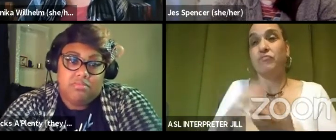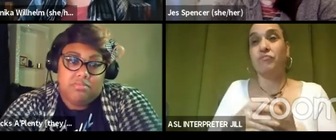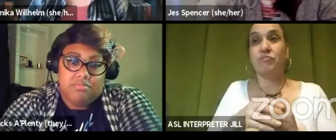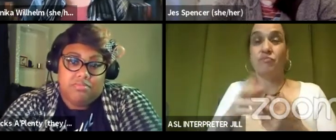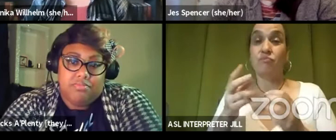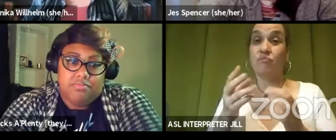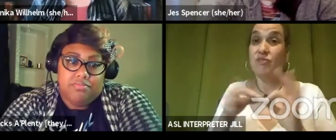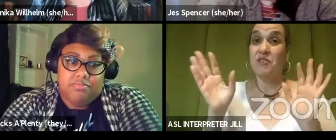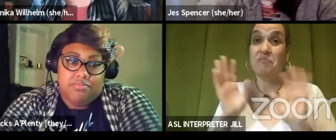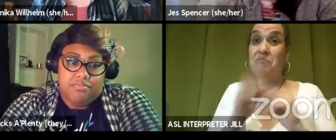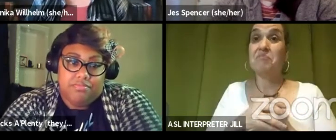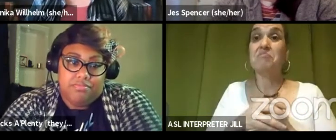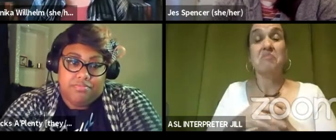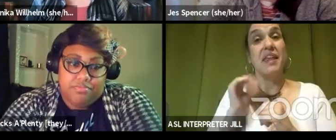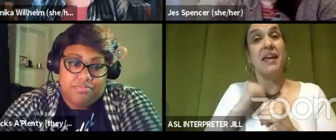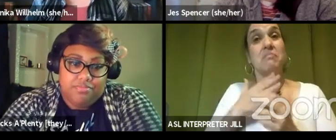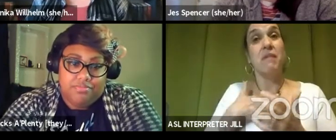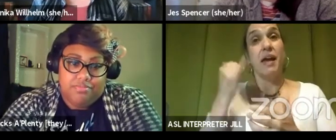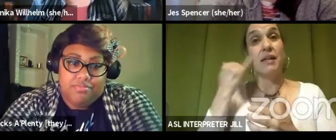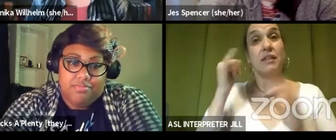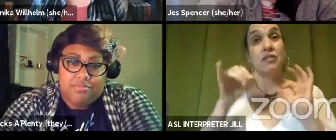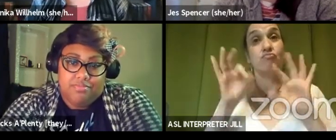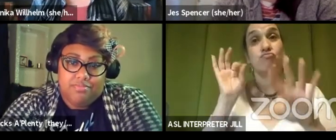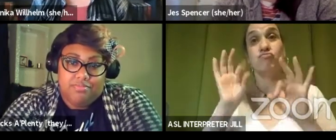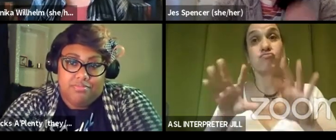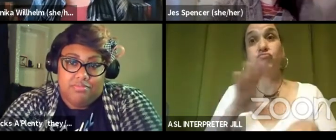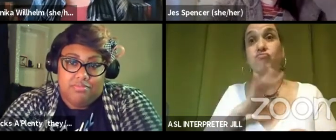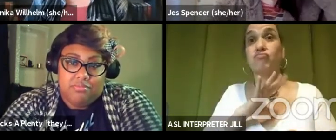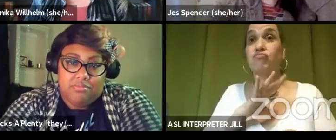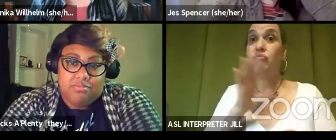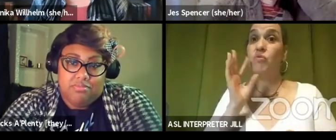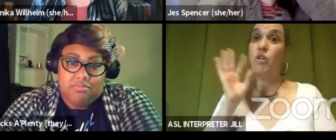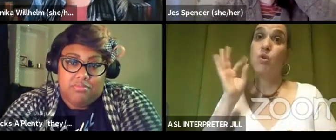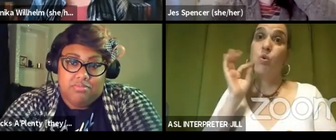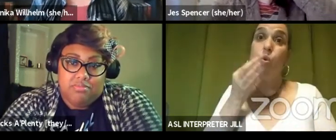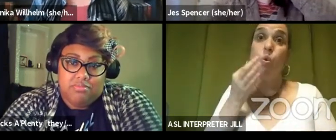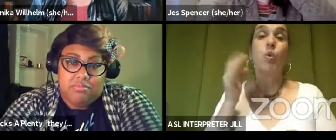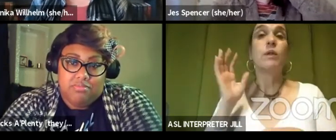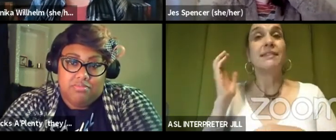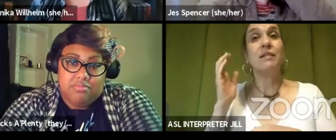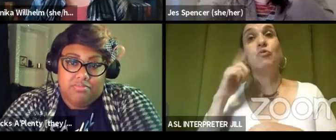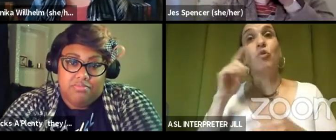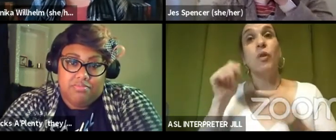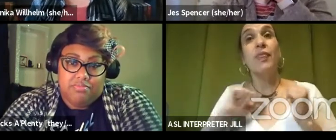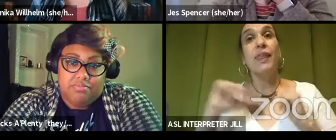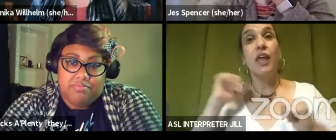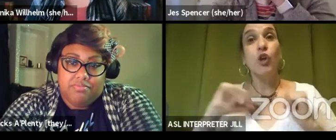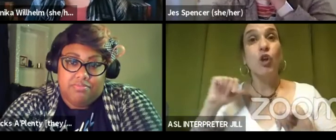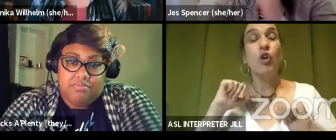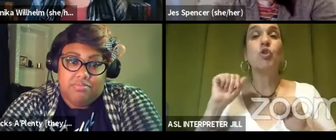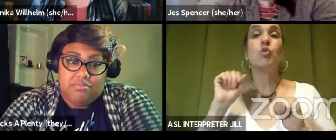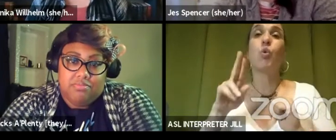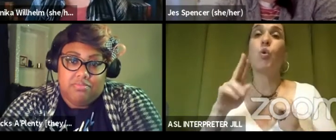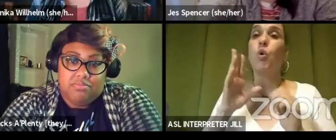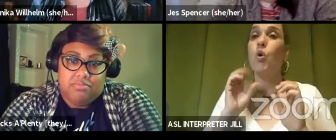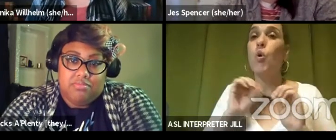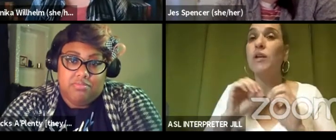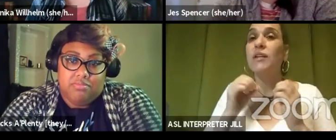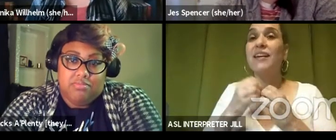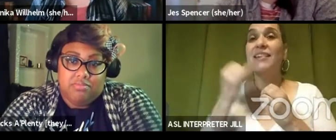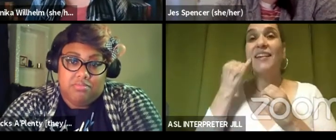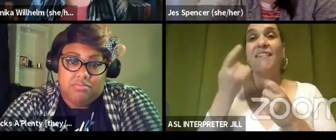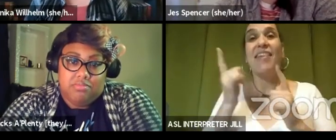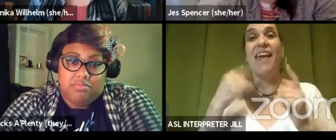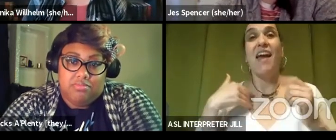my ideas. Yeah, that's cool. So basically for theaters or for organizations that have also a youth program,